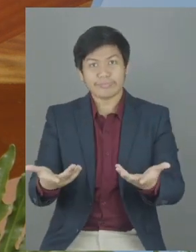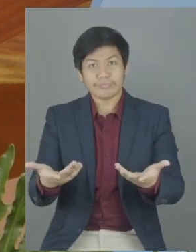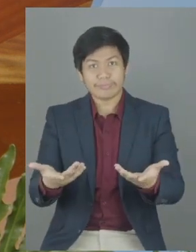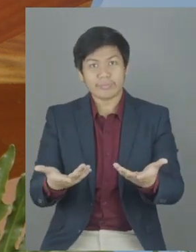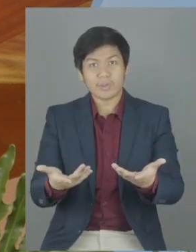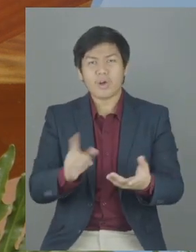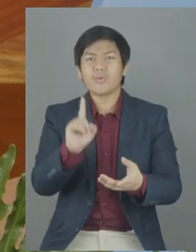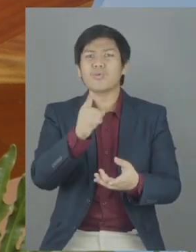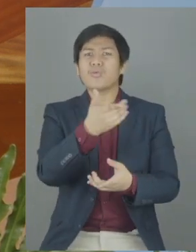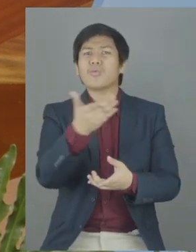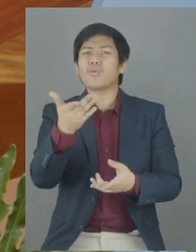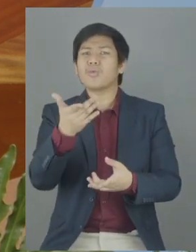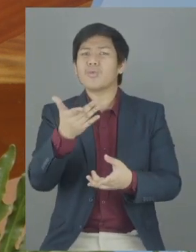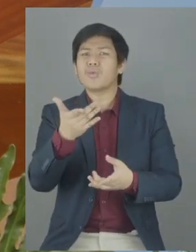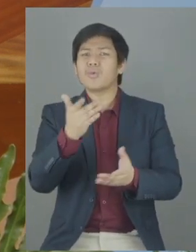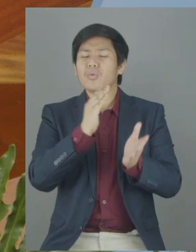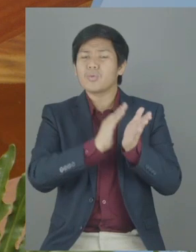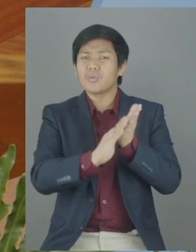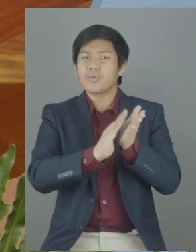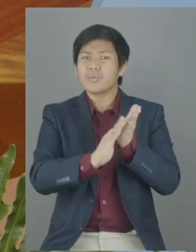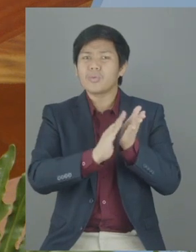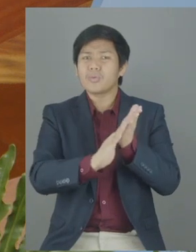What's your version of repentance